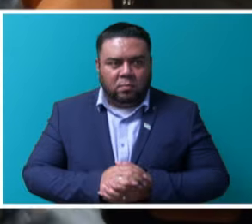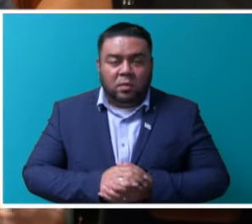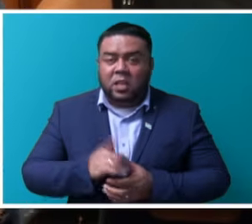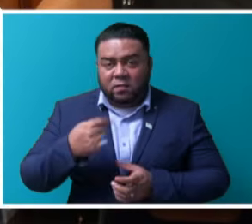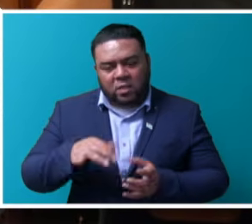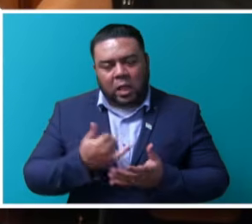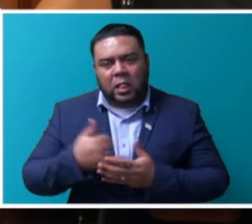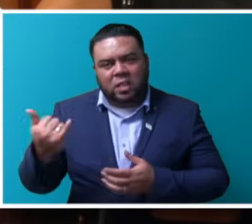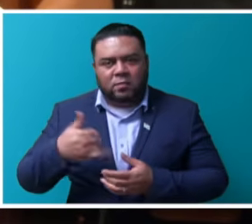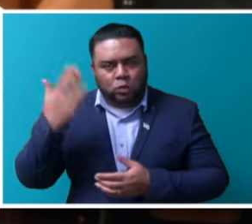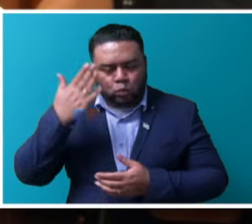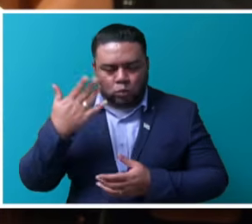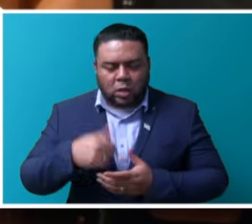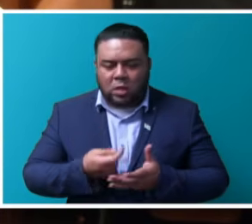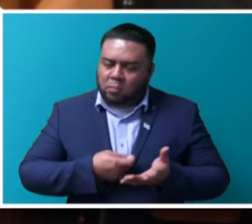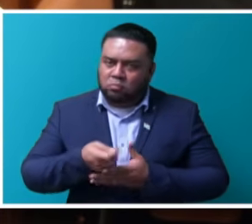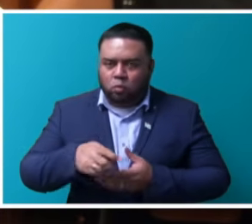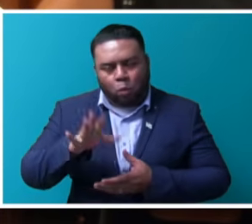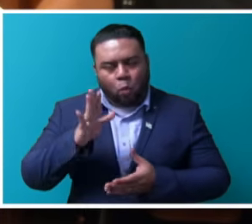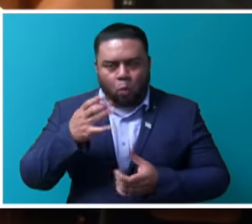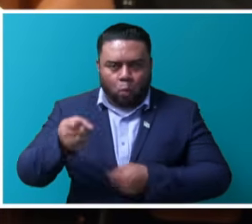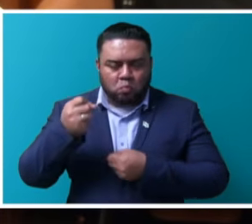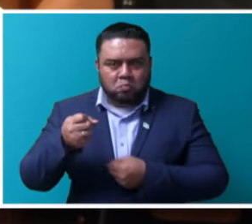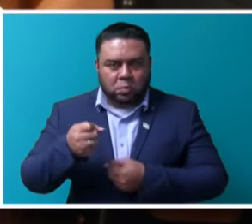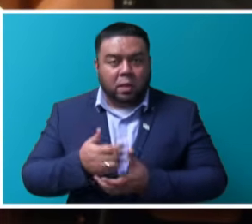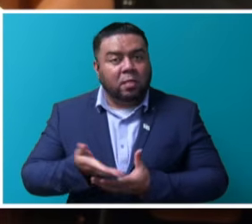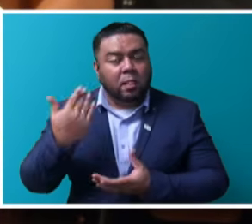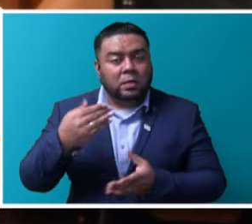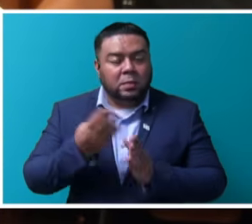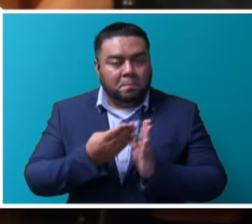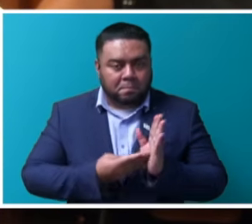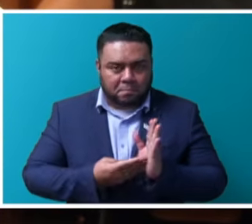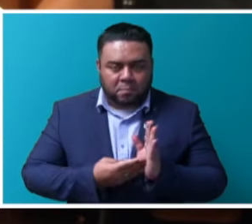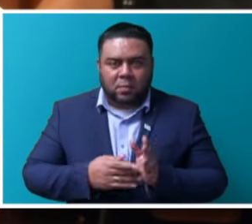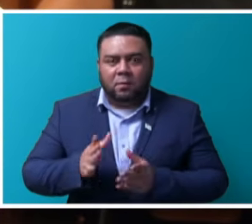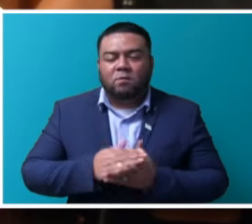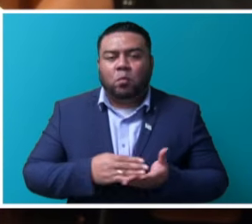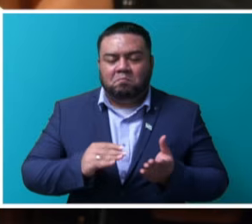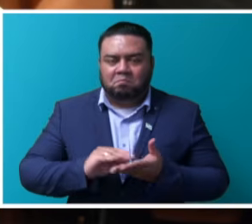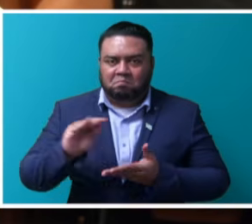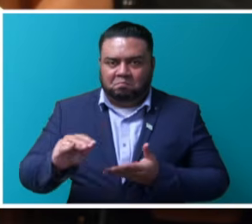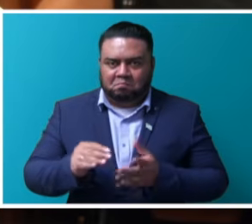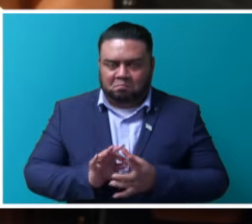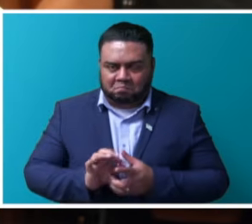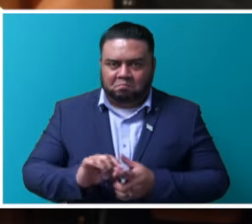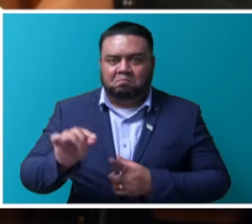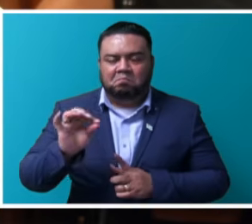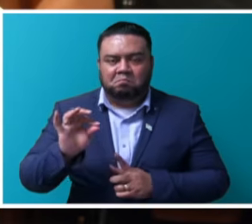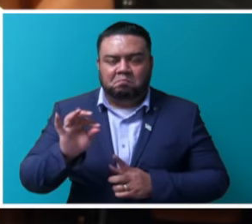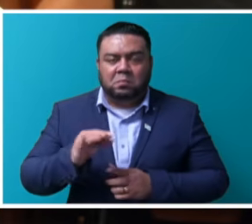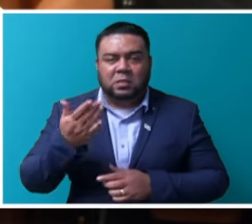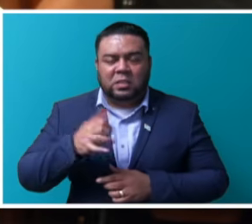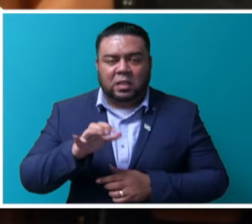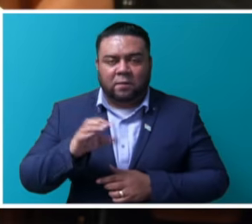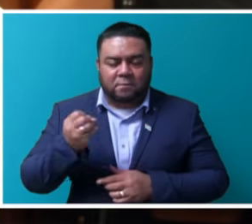cease. Mr. Speaker, saying in the last budget, we made a significant reform to tertiary education funding by removing the $650